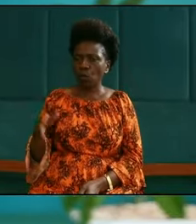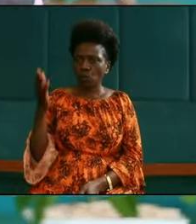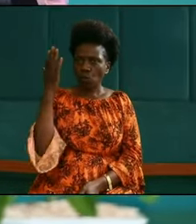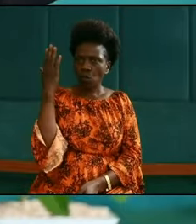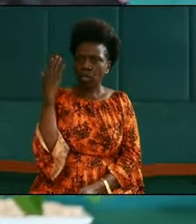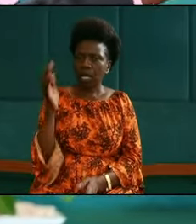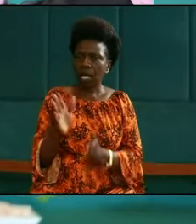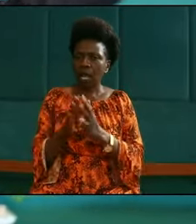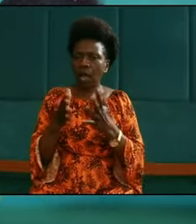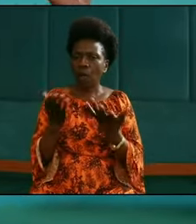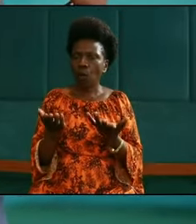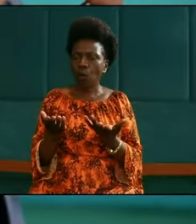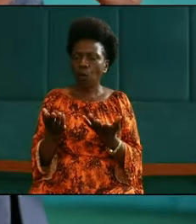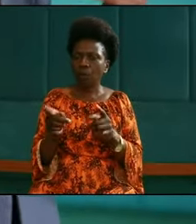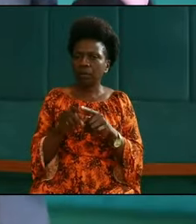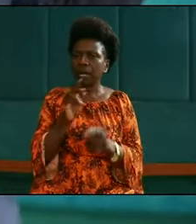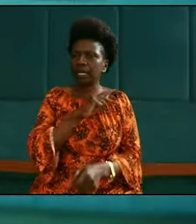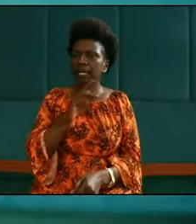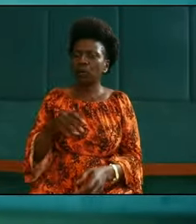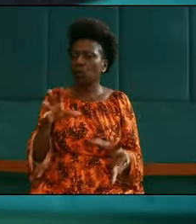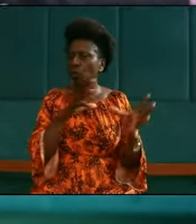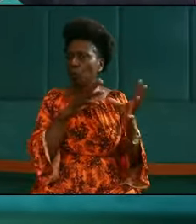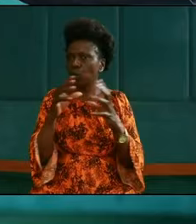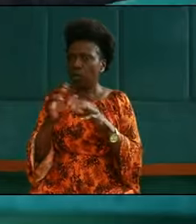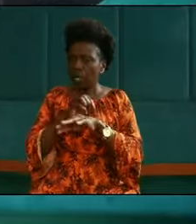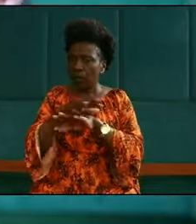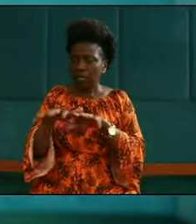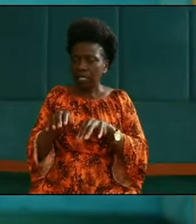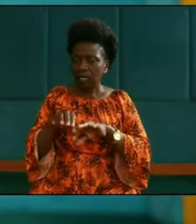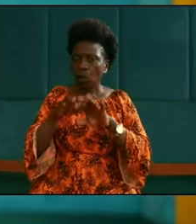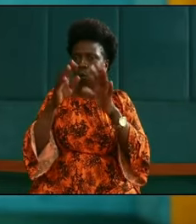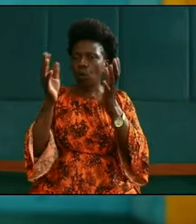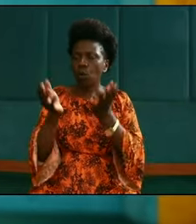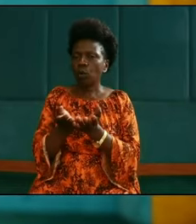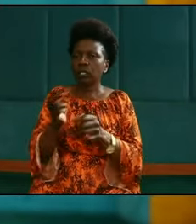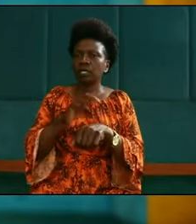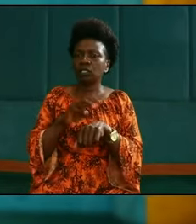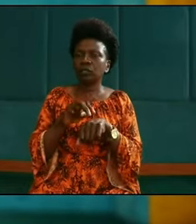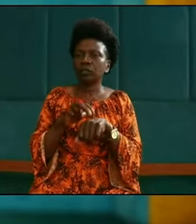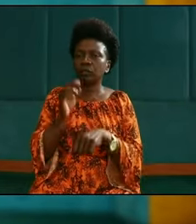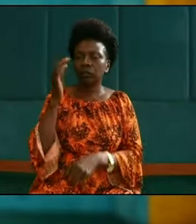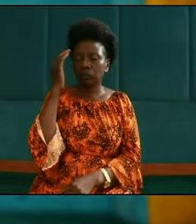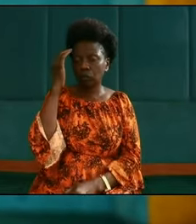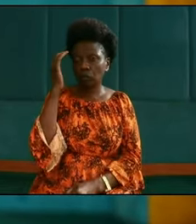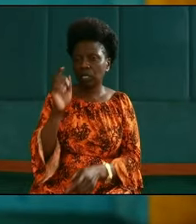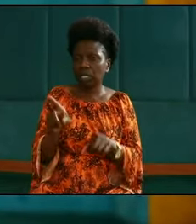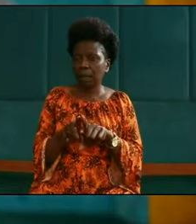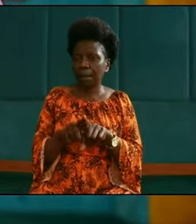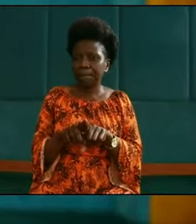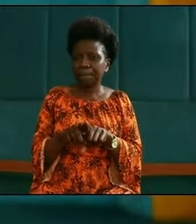was and how, as a king, he influenced the entire nation. You know,